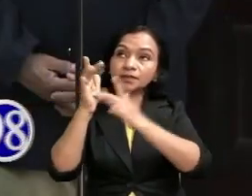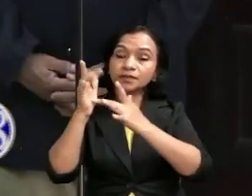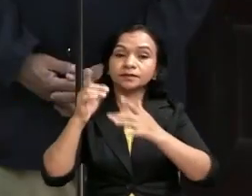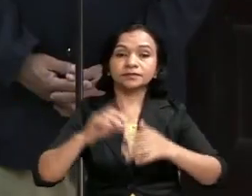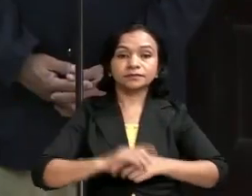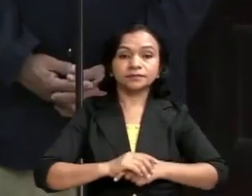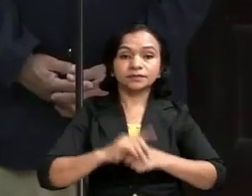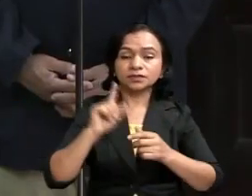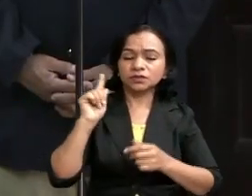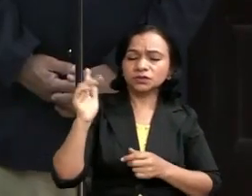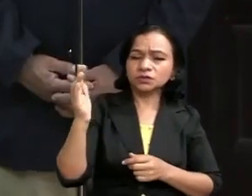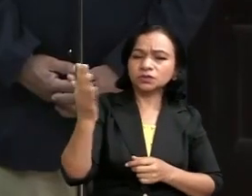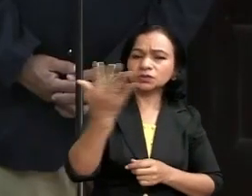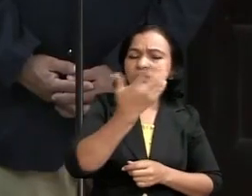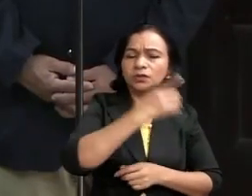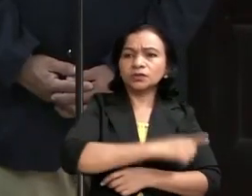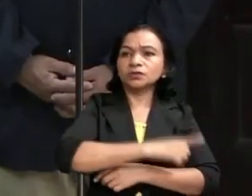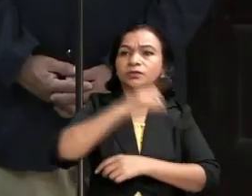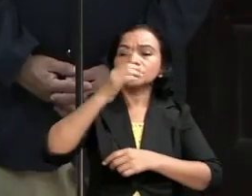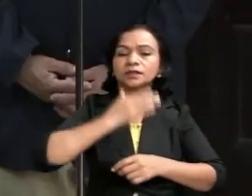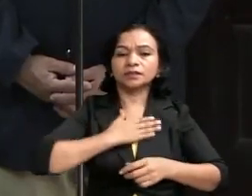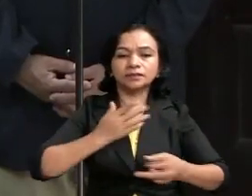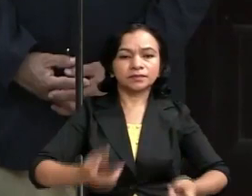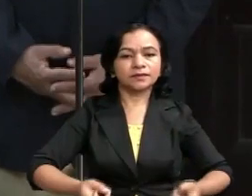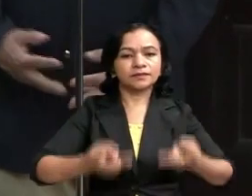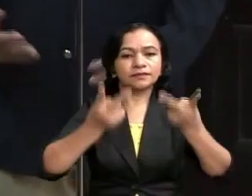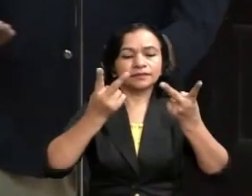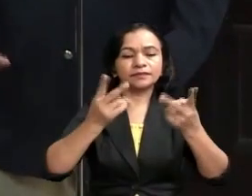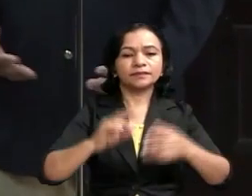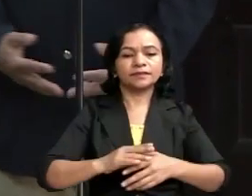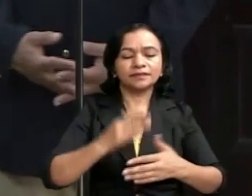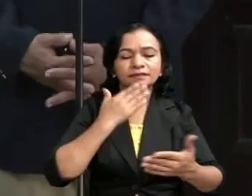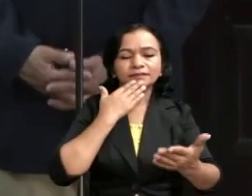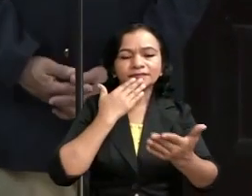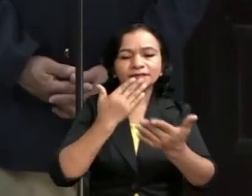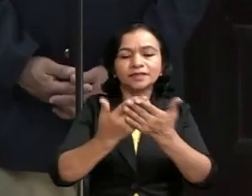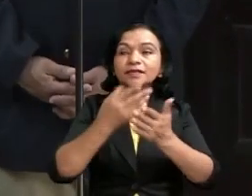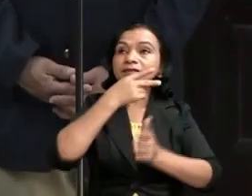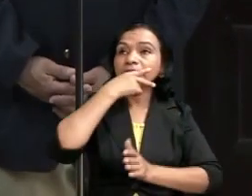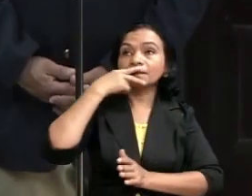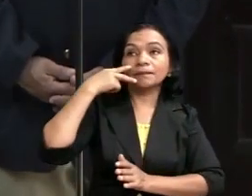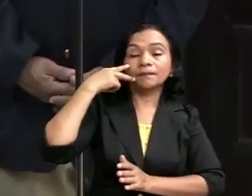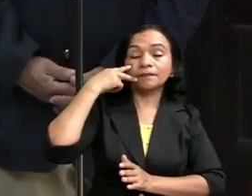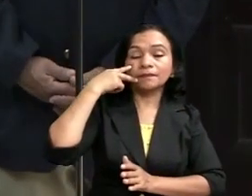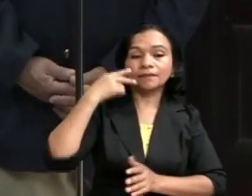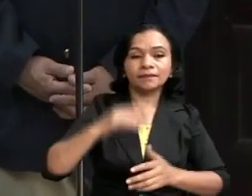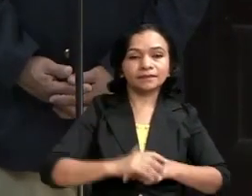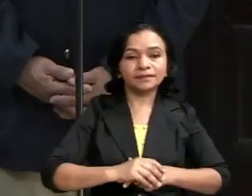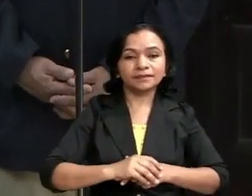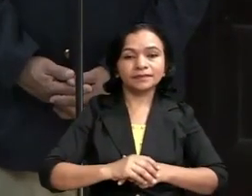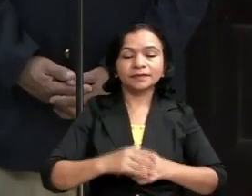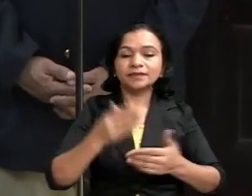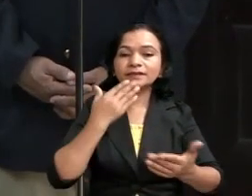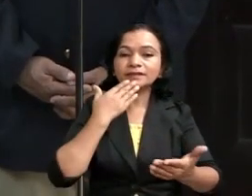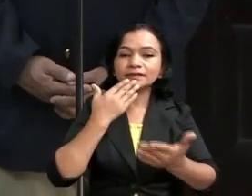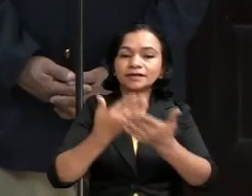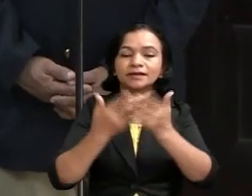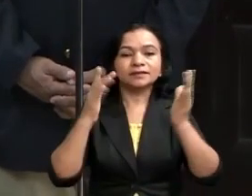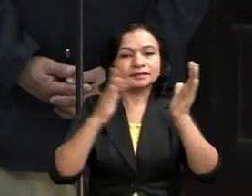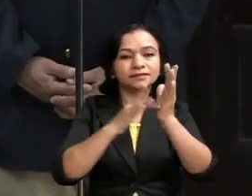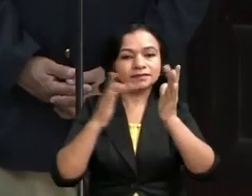life. Todos los días de mi vida. Thank you, Father. Gracias, Padre. Thank you, Jesus. Gracias,